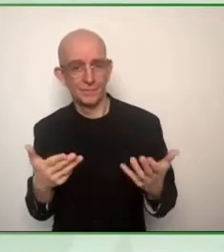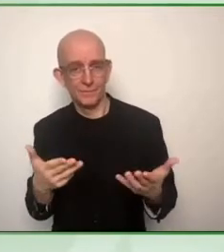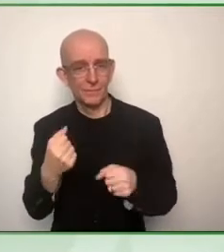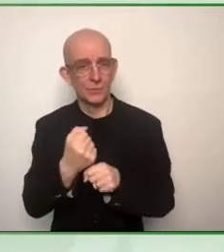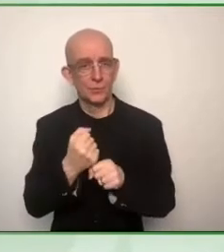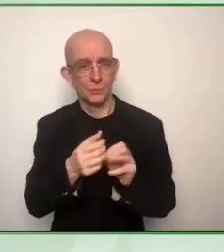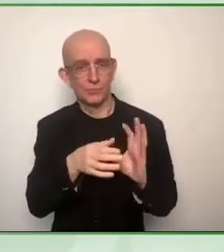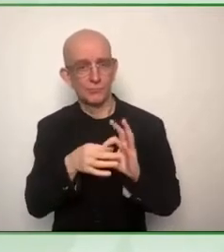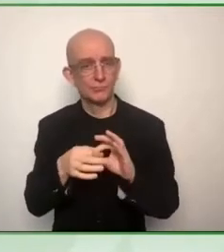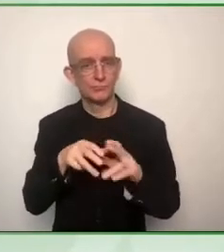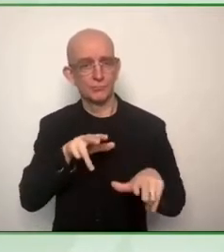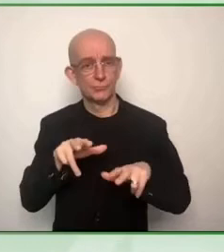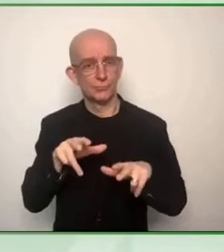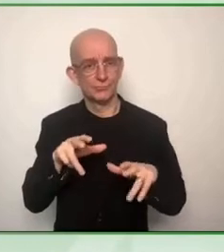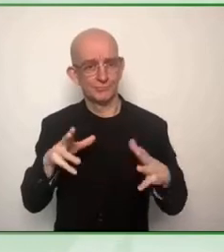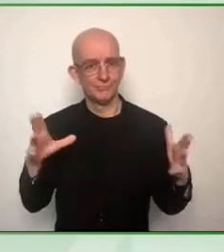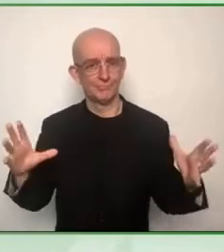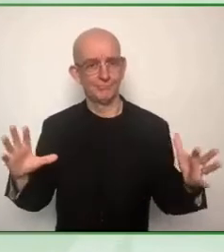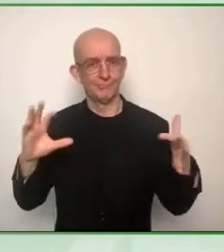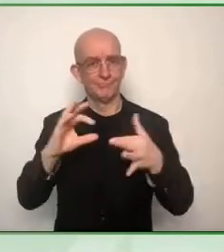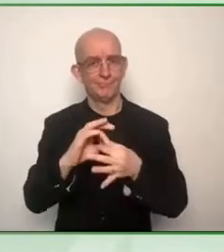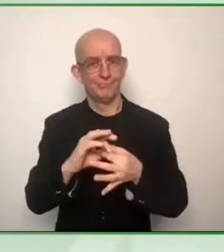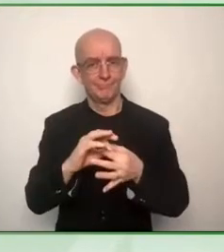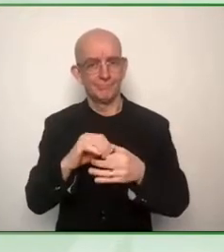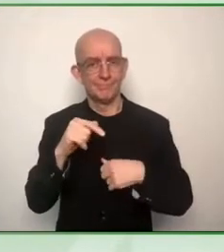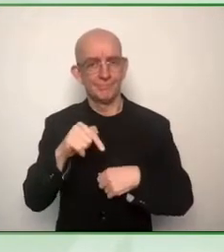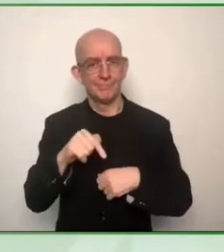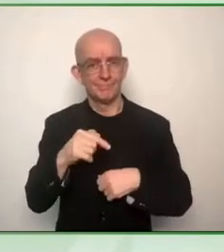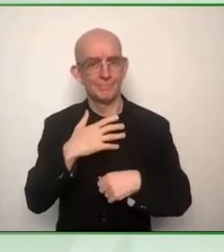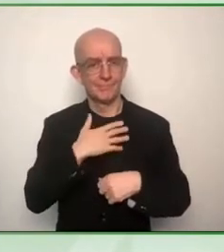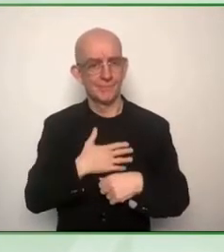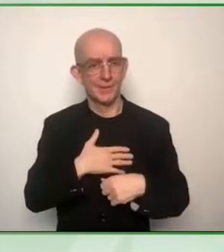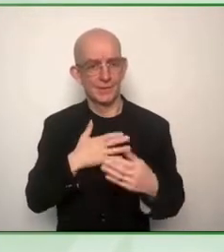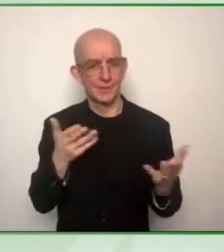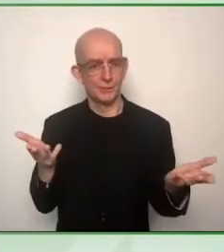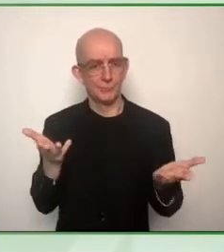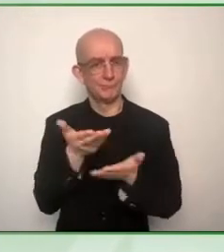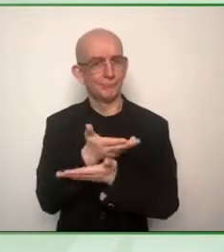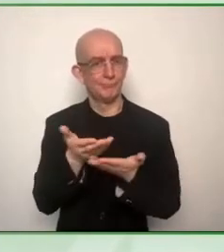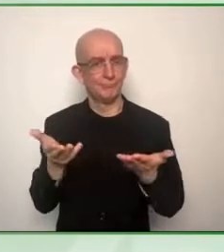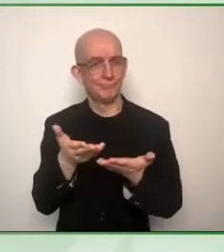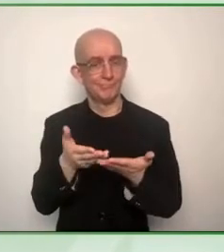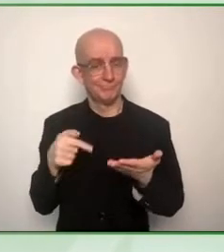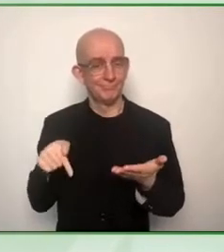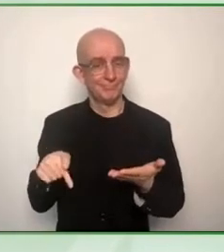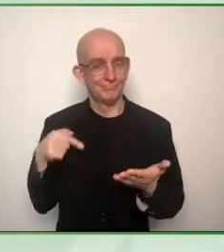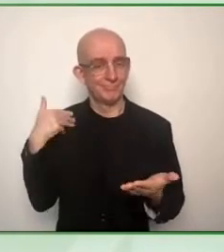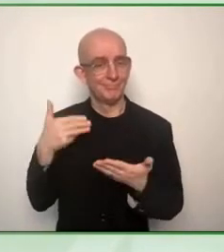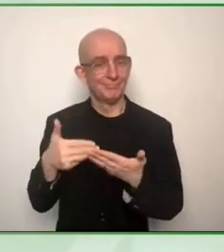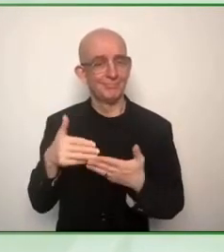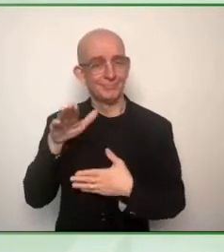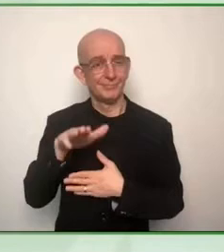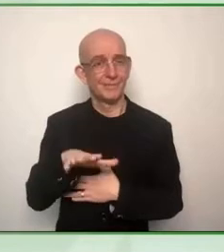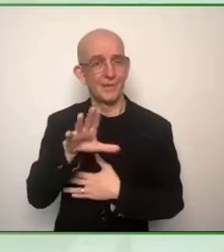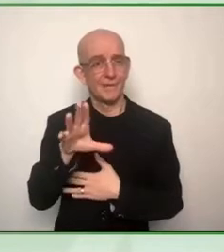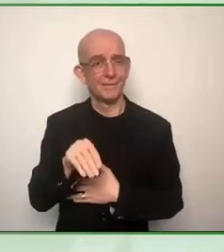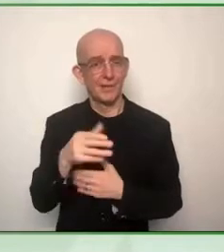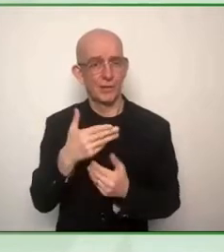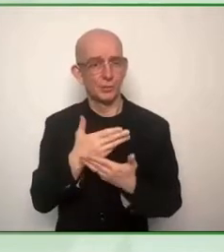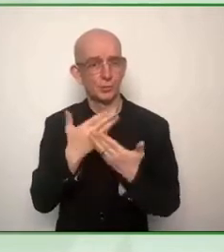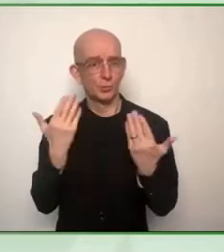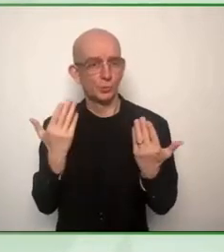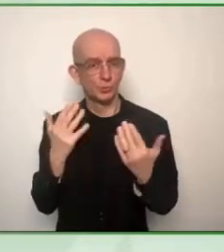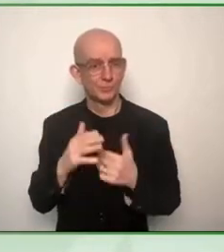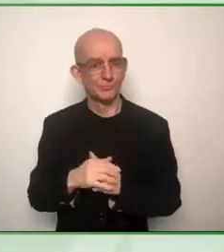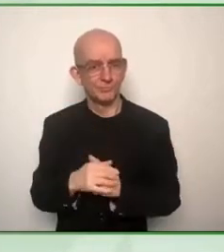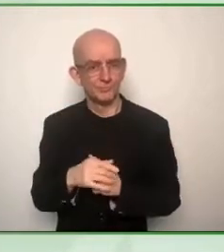people? I mean, what's your modes of promotion? How do you get this? You work with DPOs, with government agencies. How is this